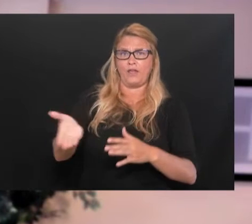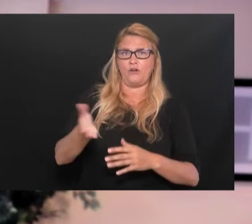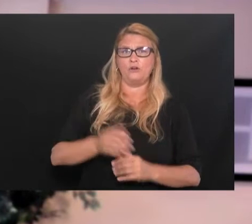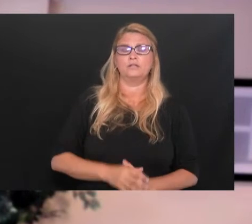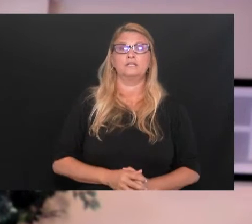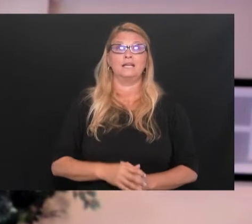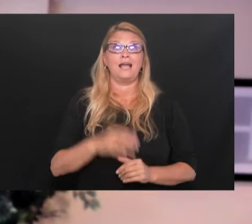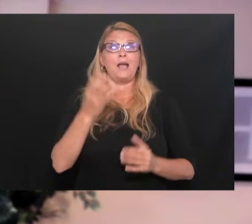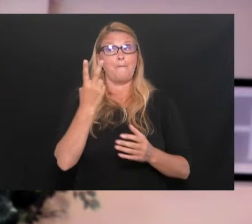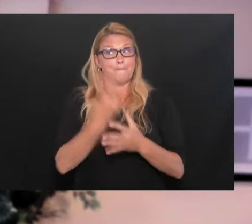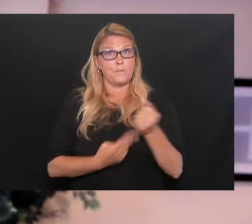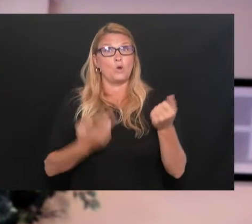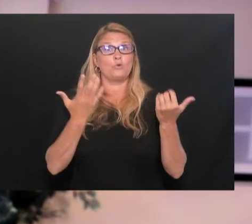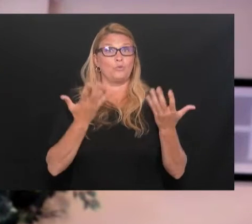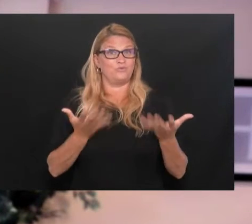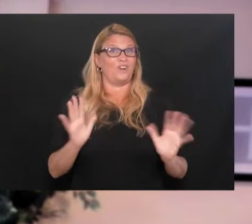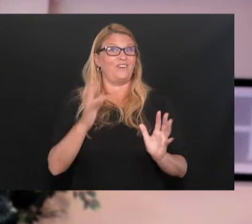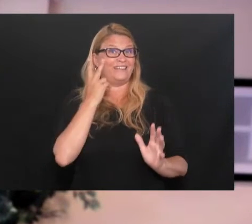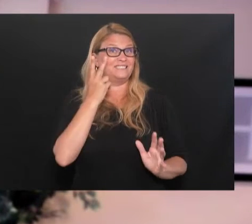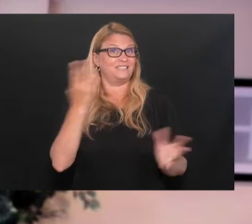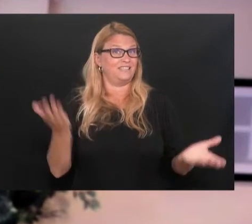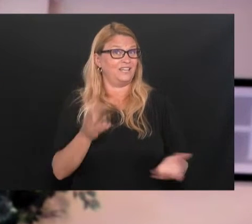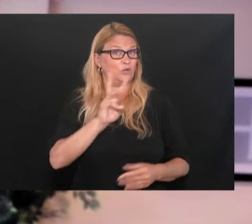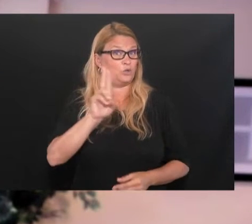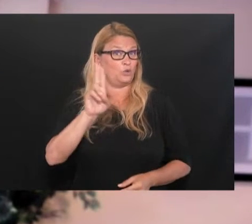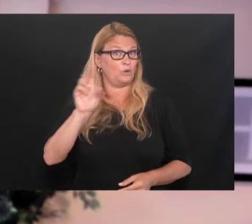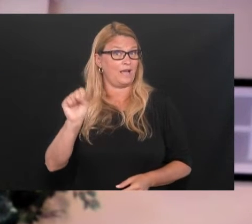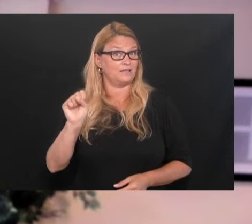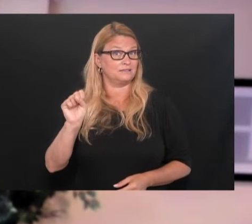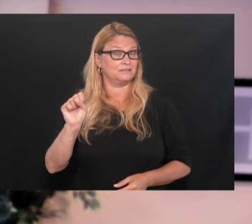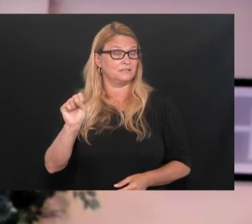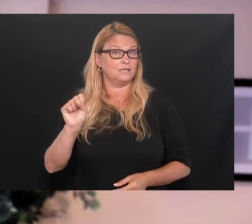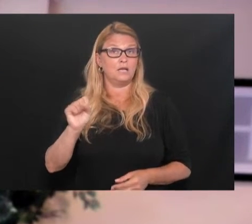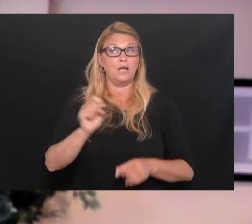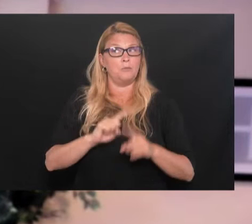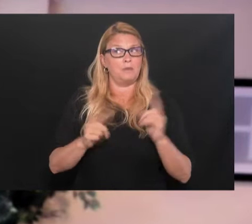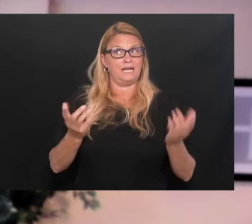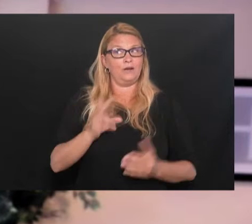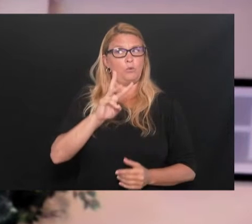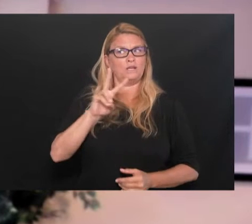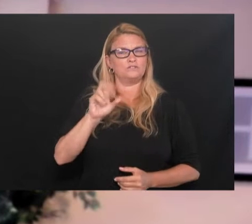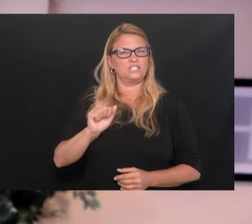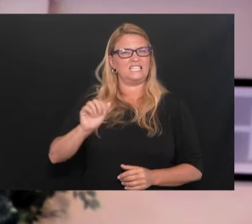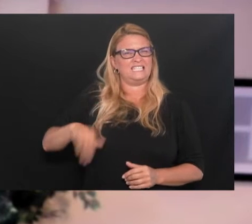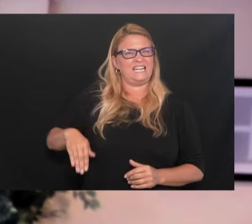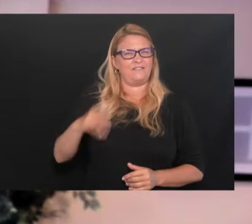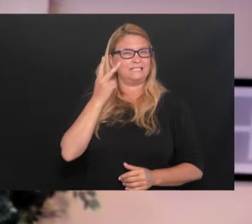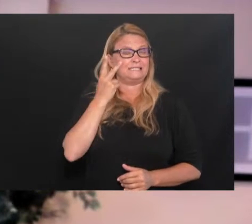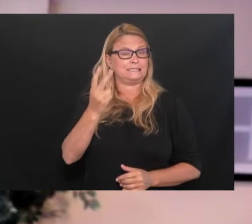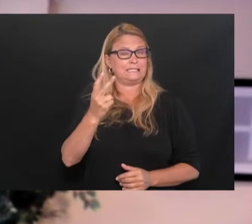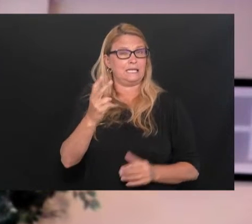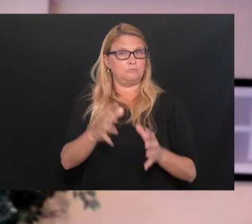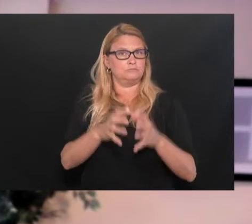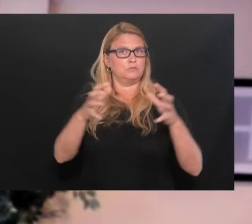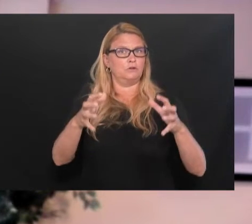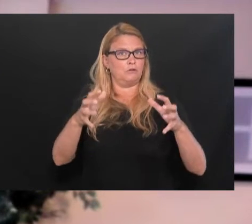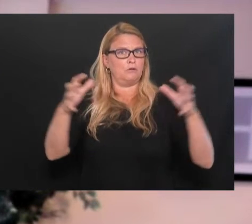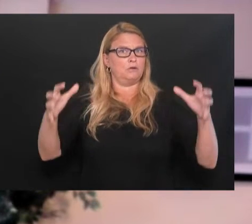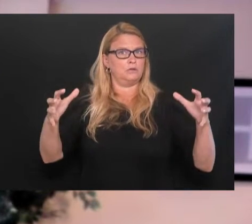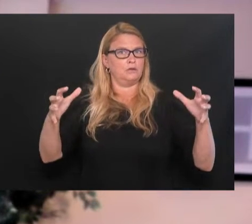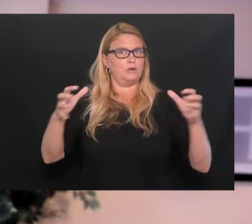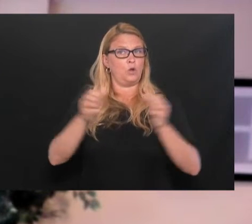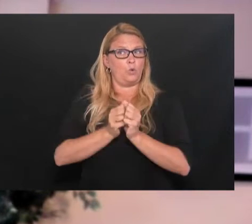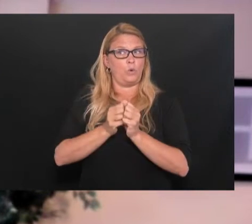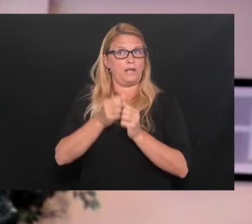in the US. In West Virginia, luckily, we're not seeing a huge growth in the Gamma or in the